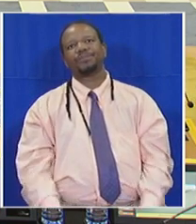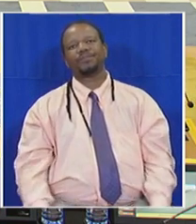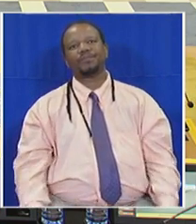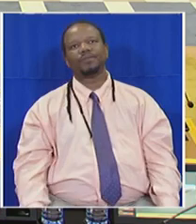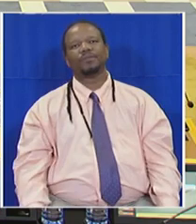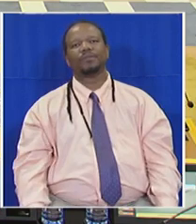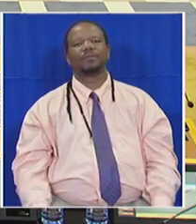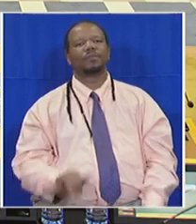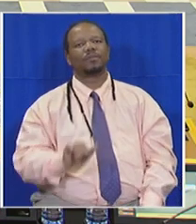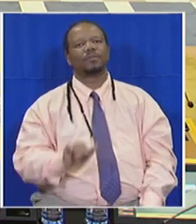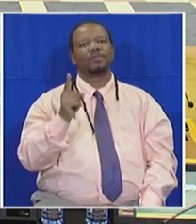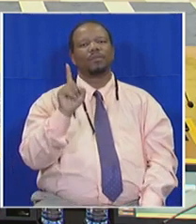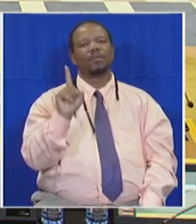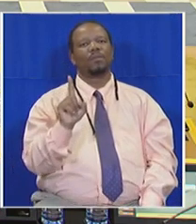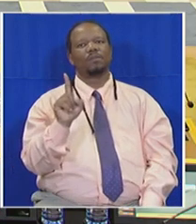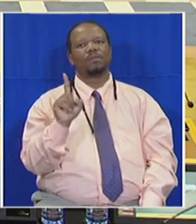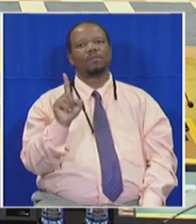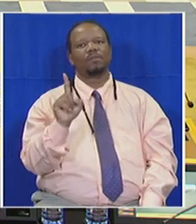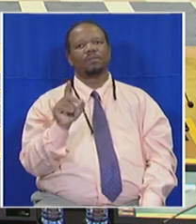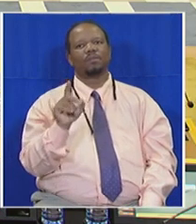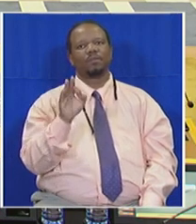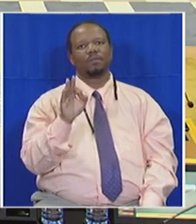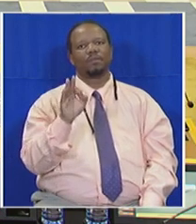The next speaker is Honorable Sultani.